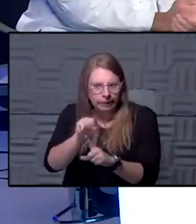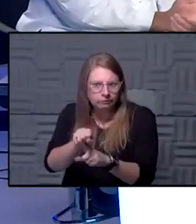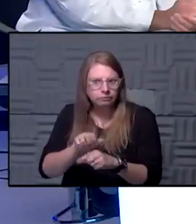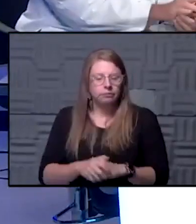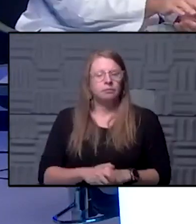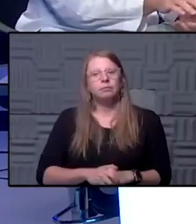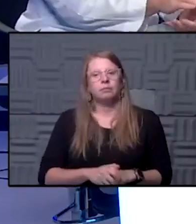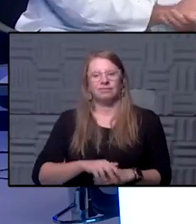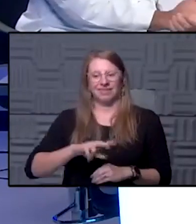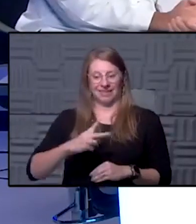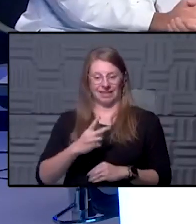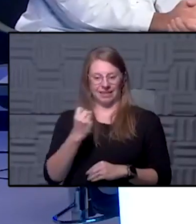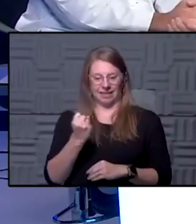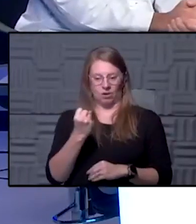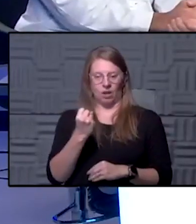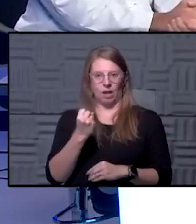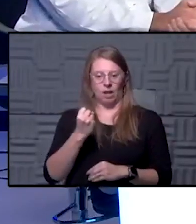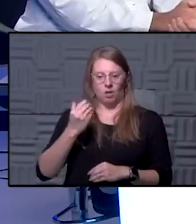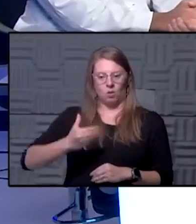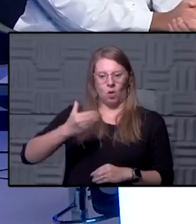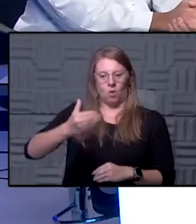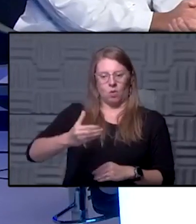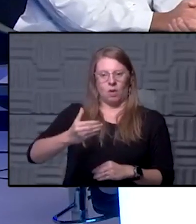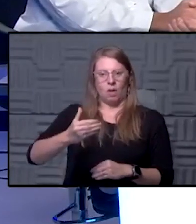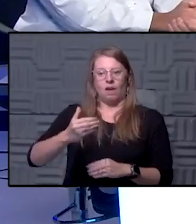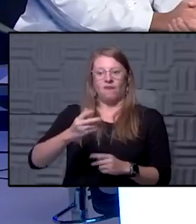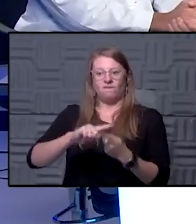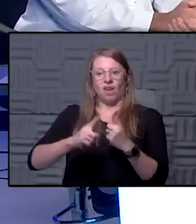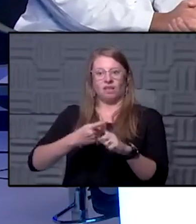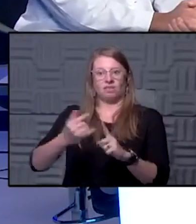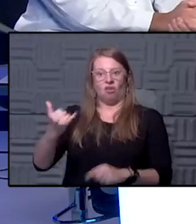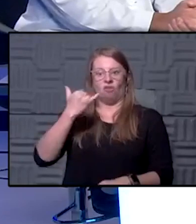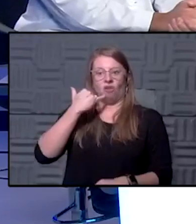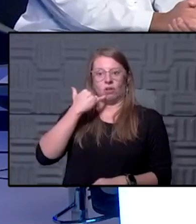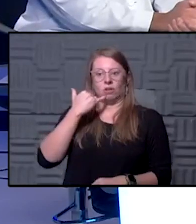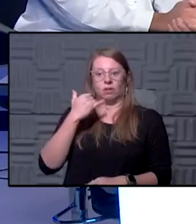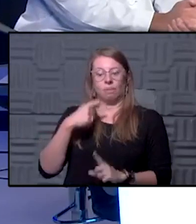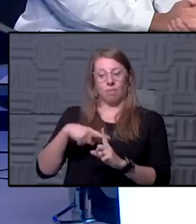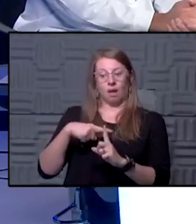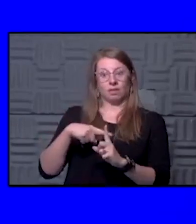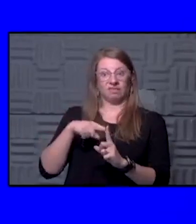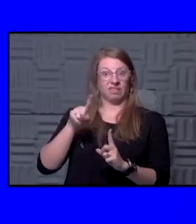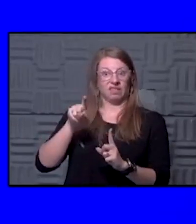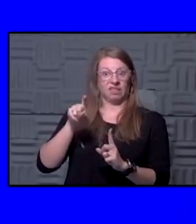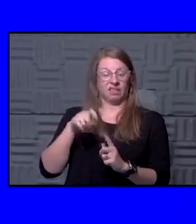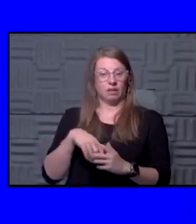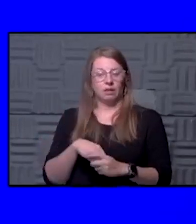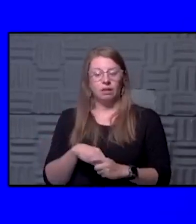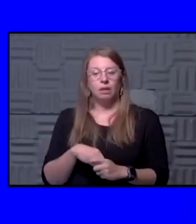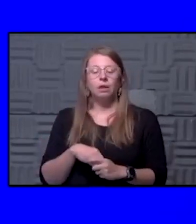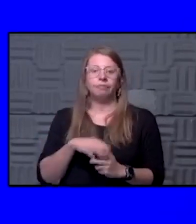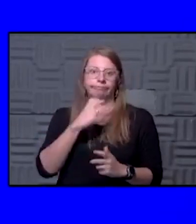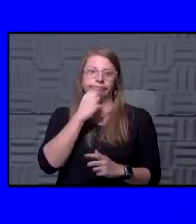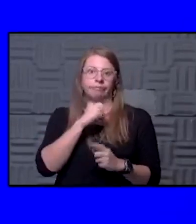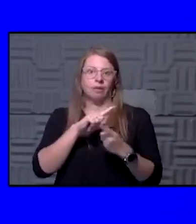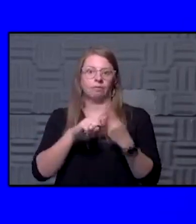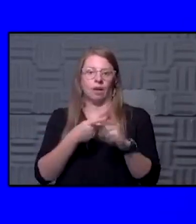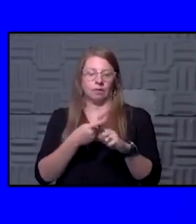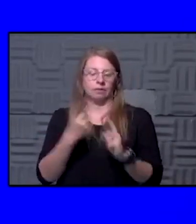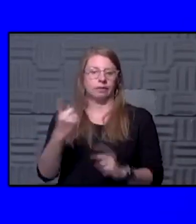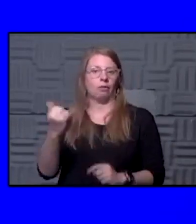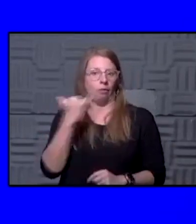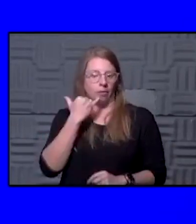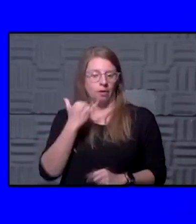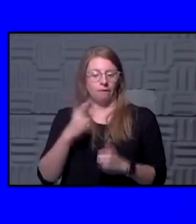is the second Saturday in a row I was called by some friends about them being positive. I had some dear friends call me.